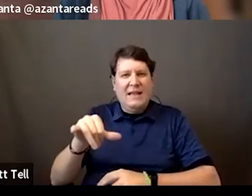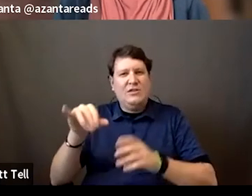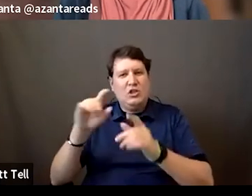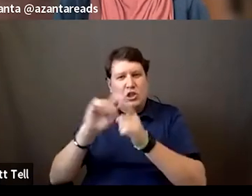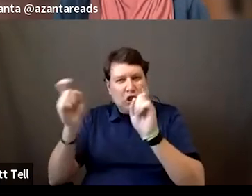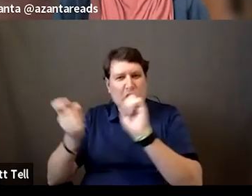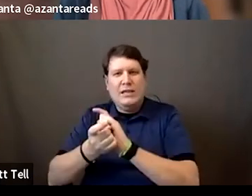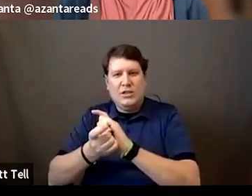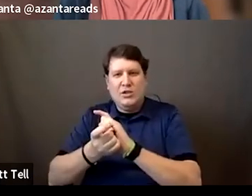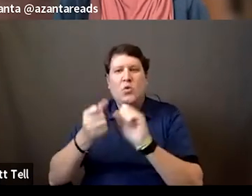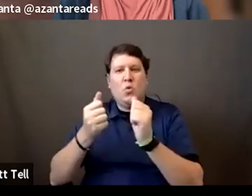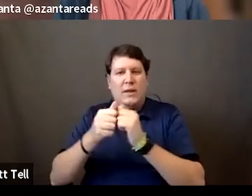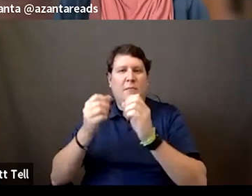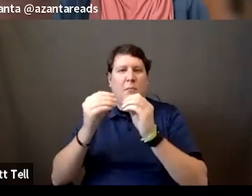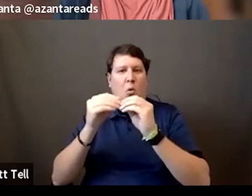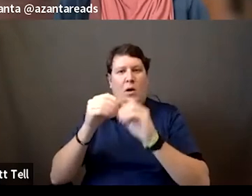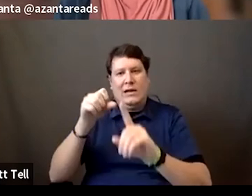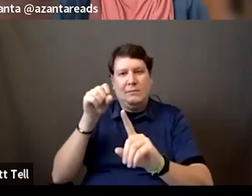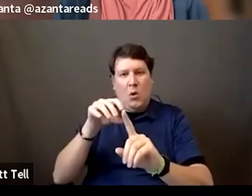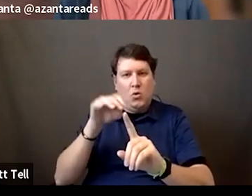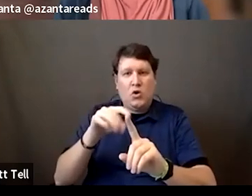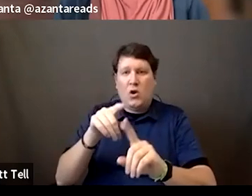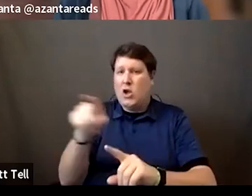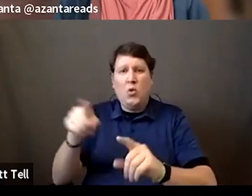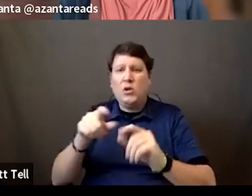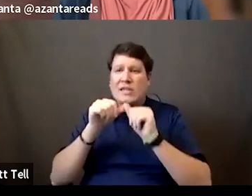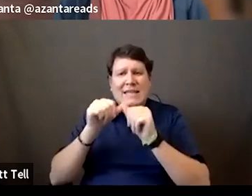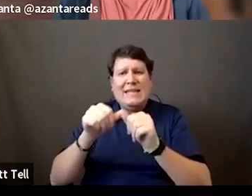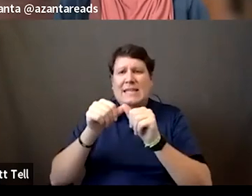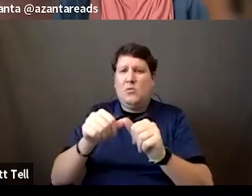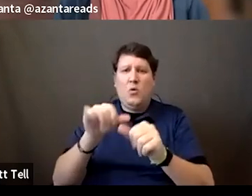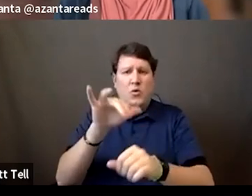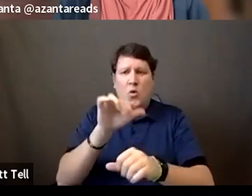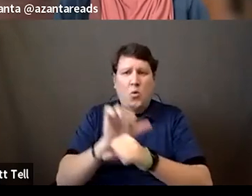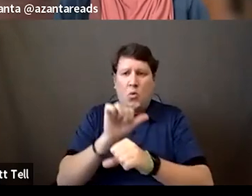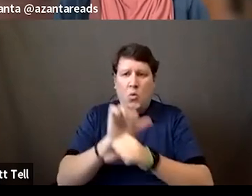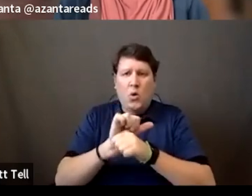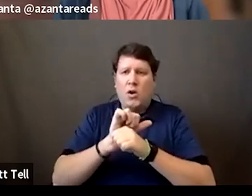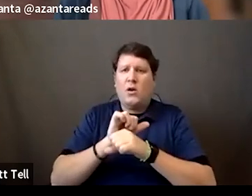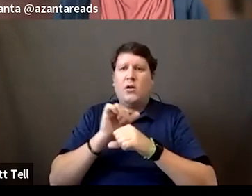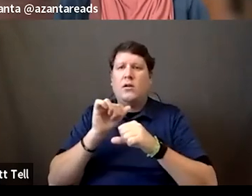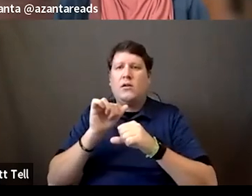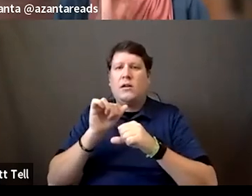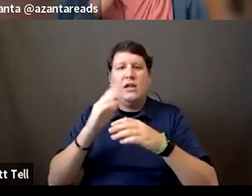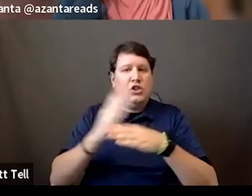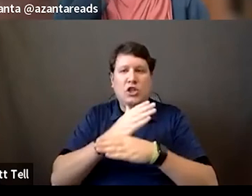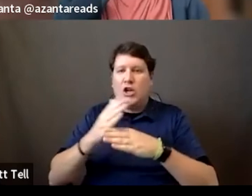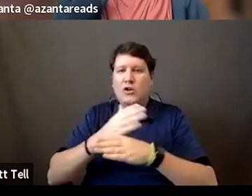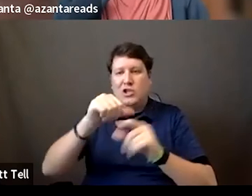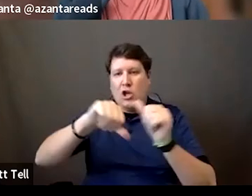sort of exposure, and just keep doing what you guys are doing, and, you know, share each other's stuff